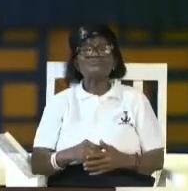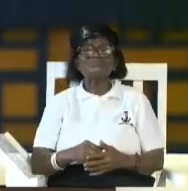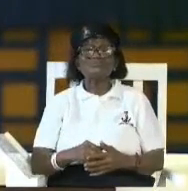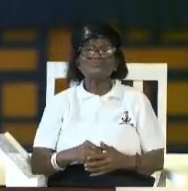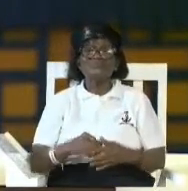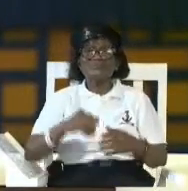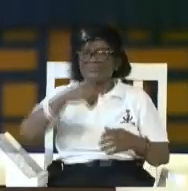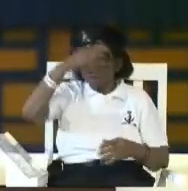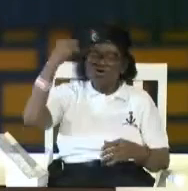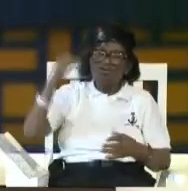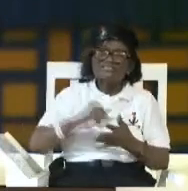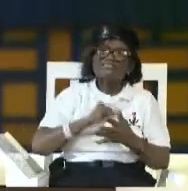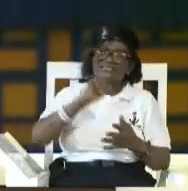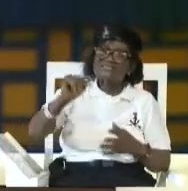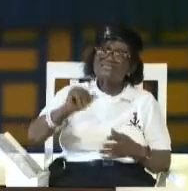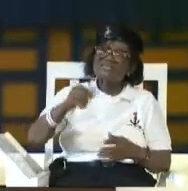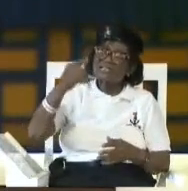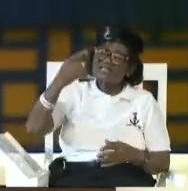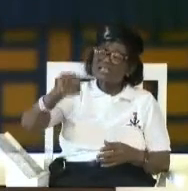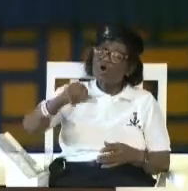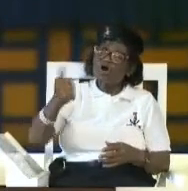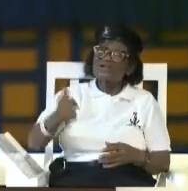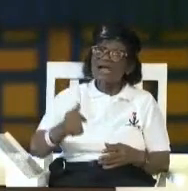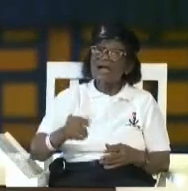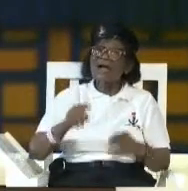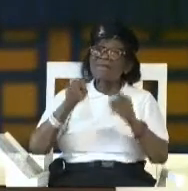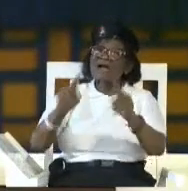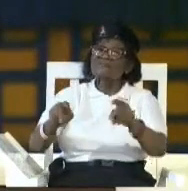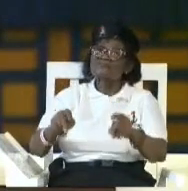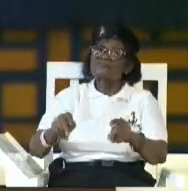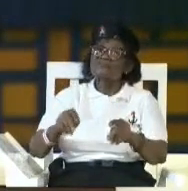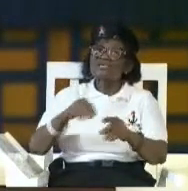Because he's the only other fellow in the church at that time who had a car.